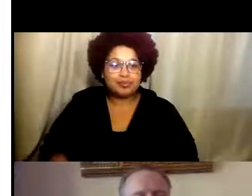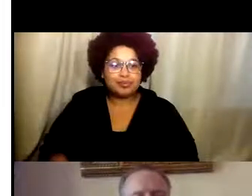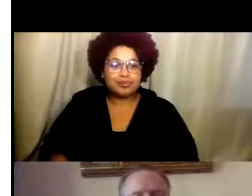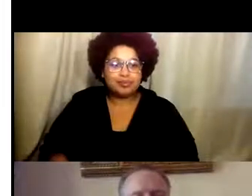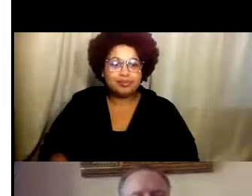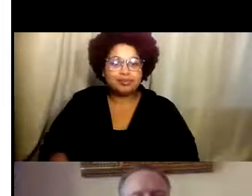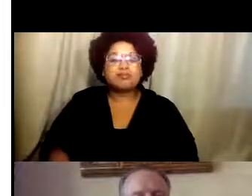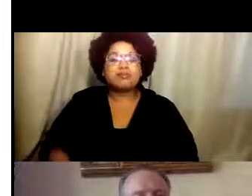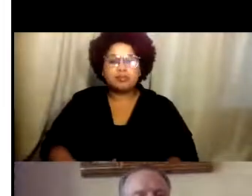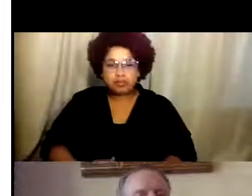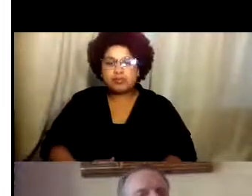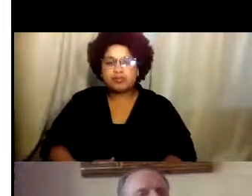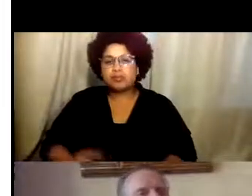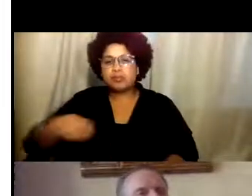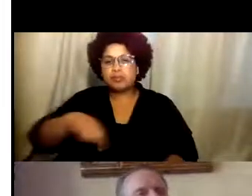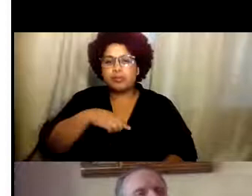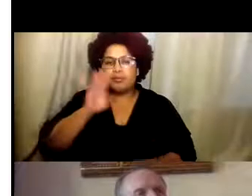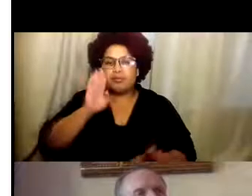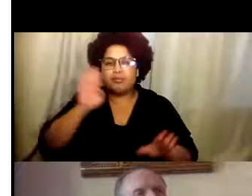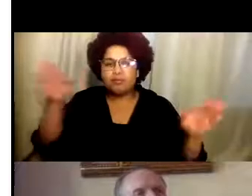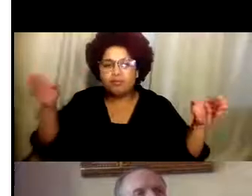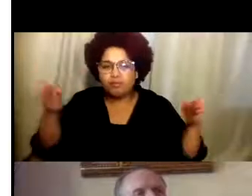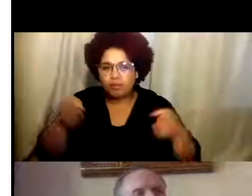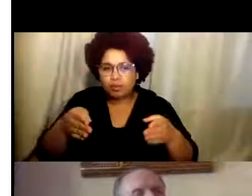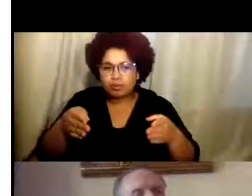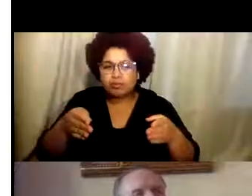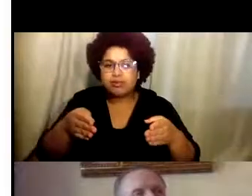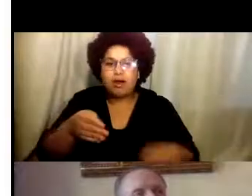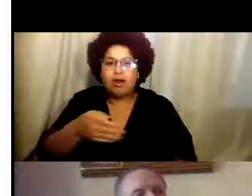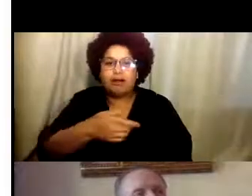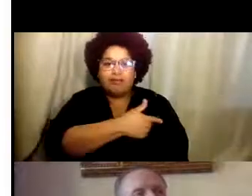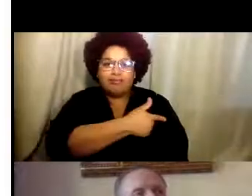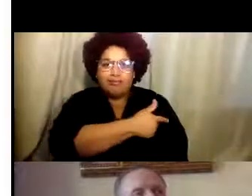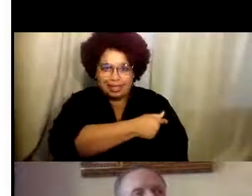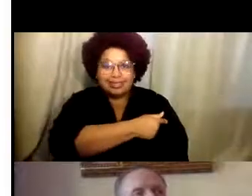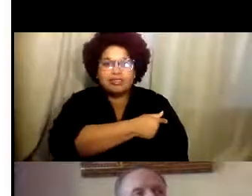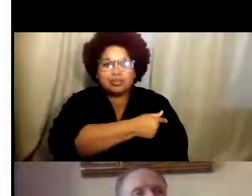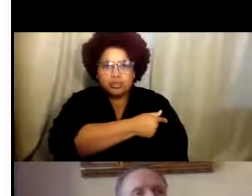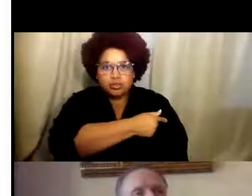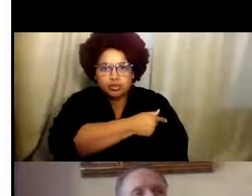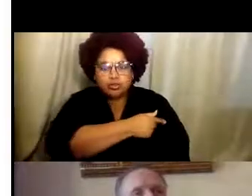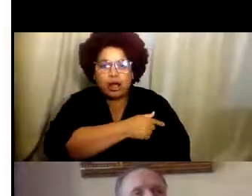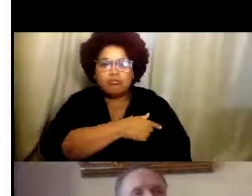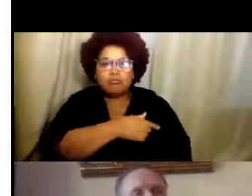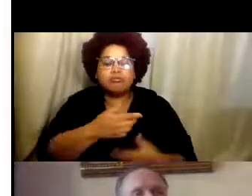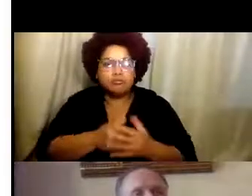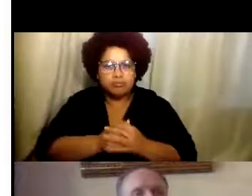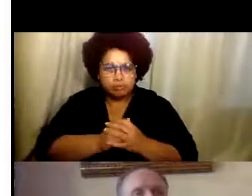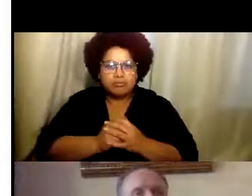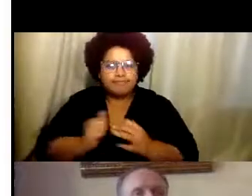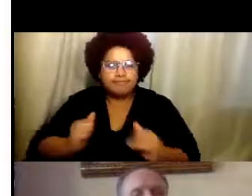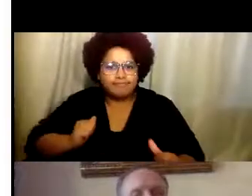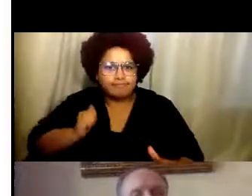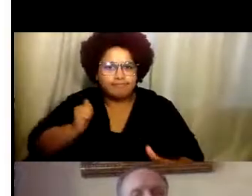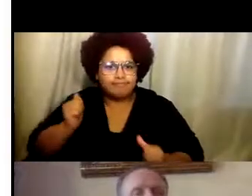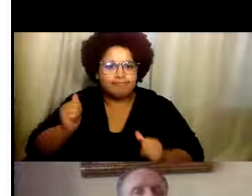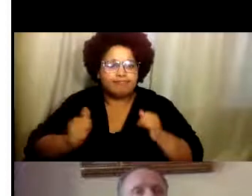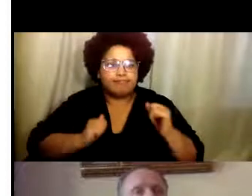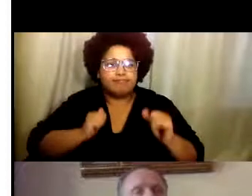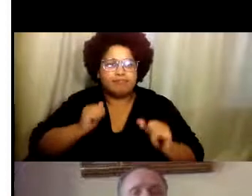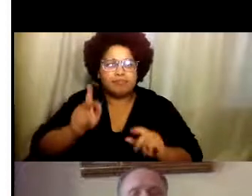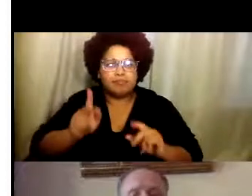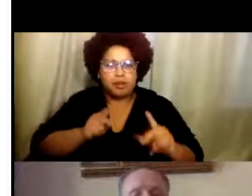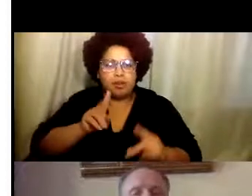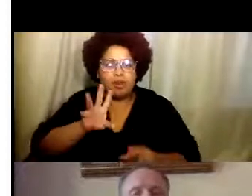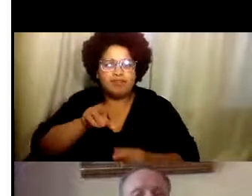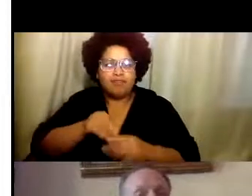So we have been focusing initially on our vaccination campaign on vaccinating people that are in